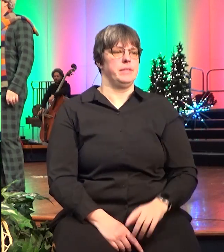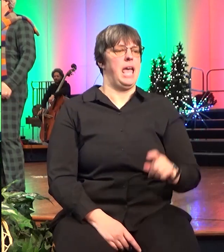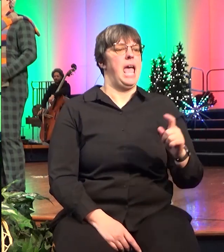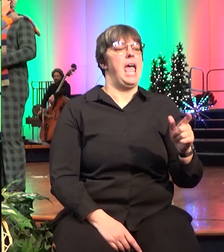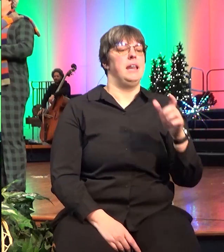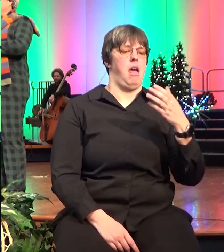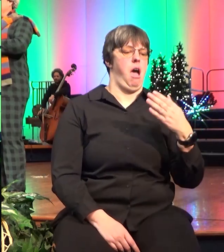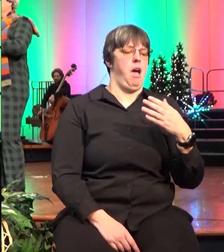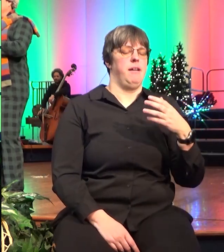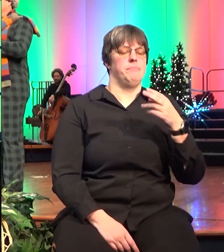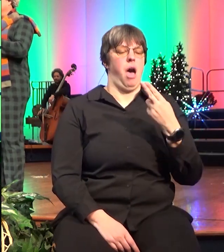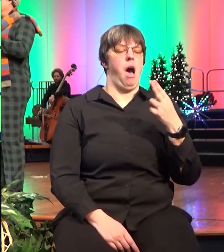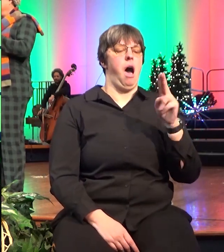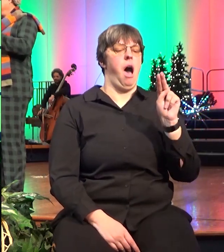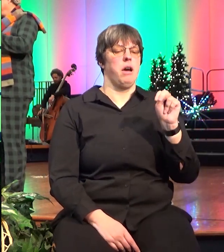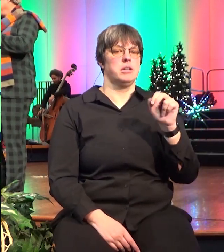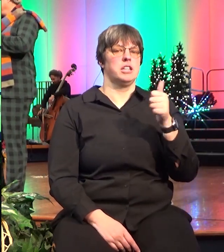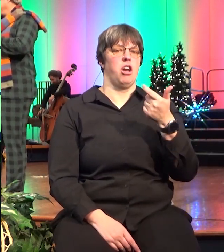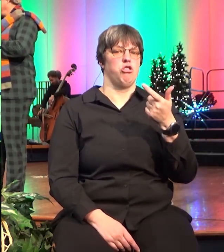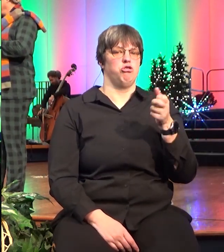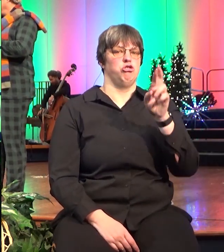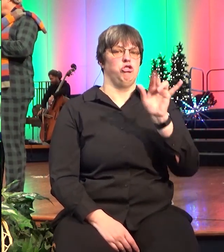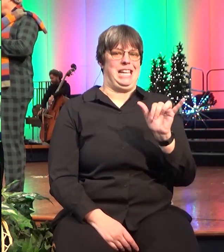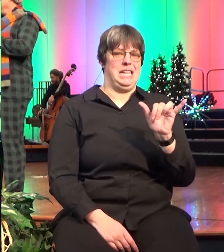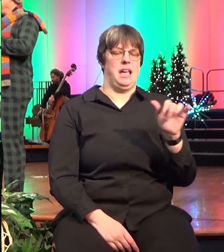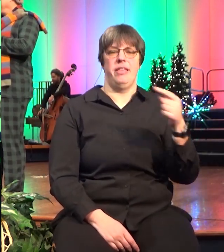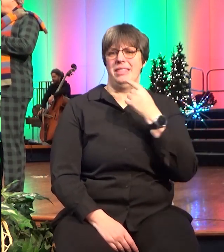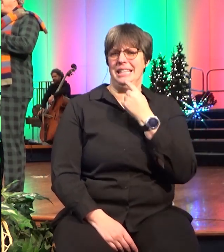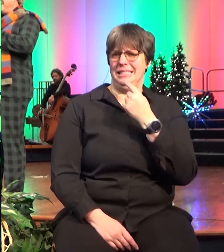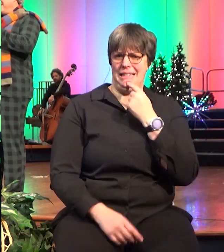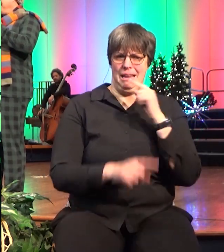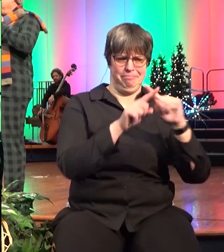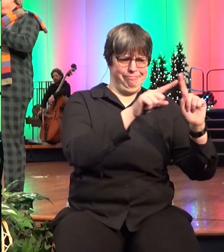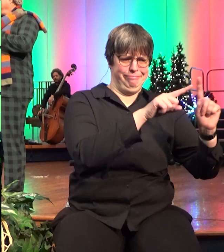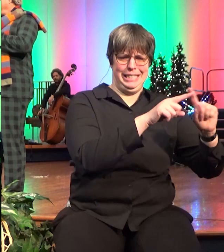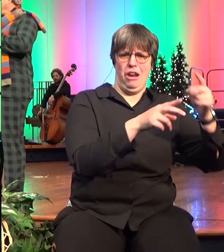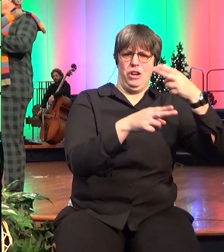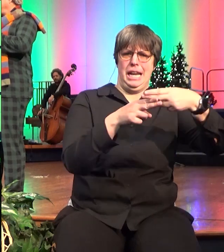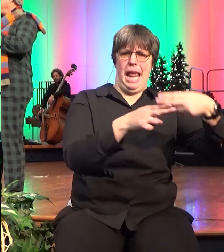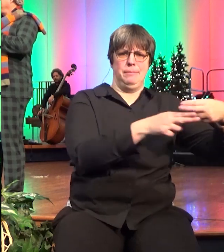Nicolas. In Hawaii, they say Kanakaloka.